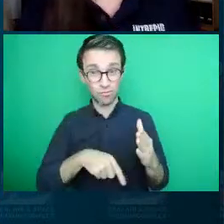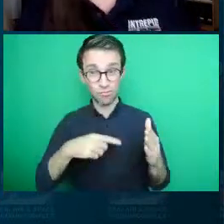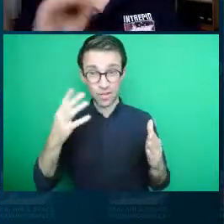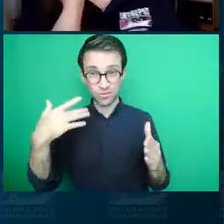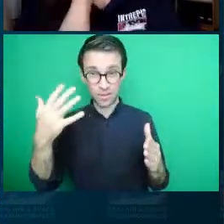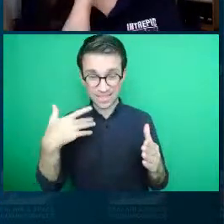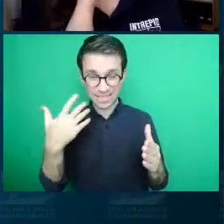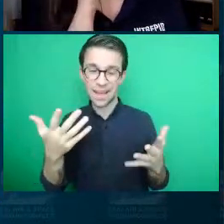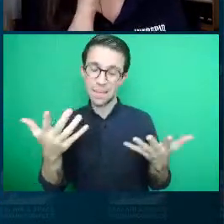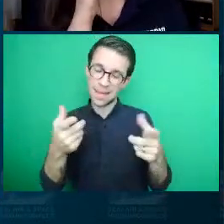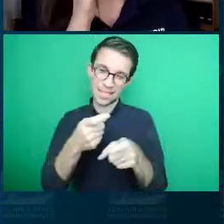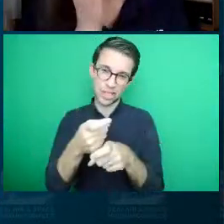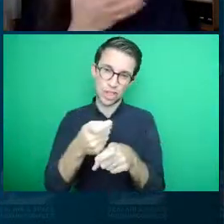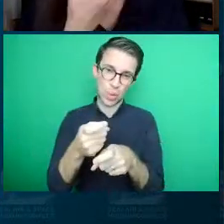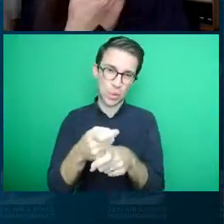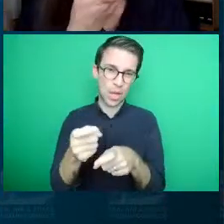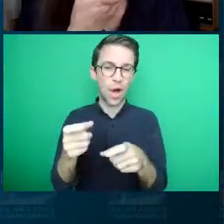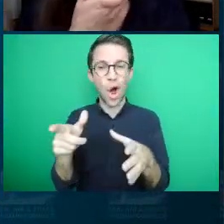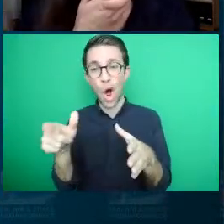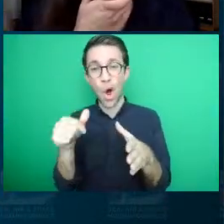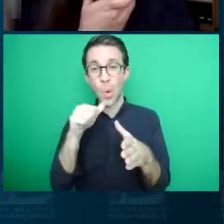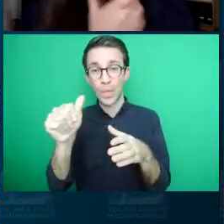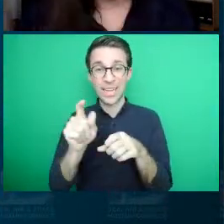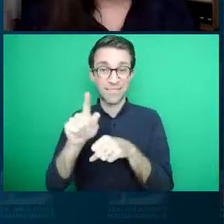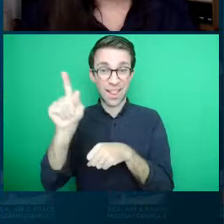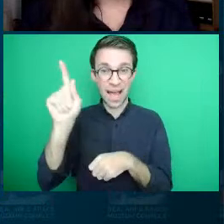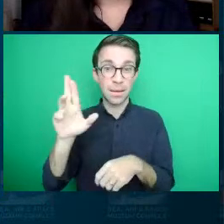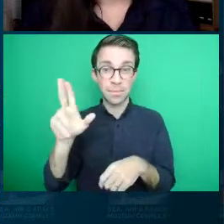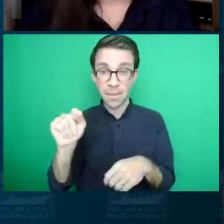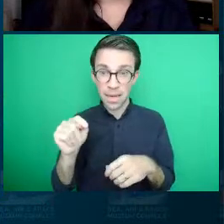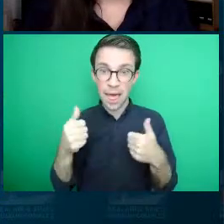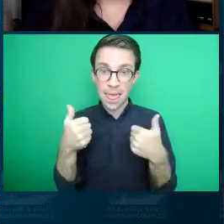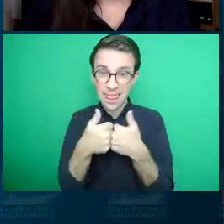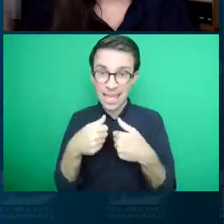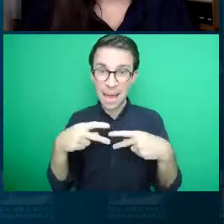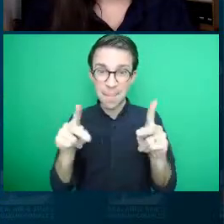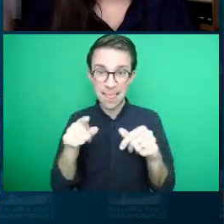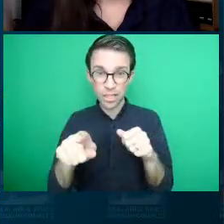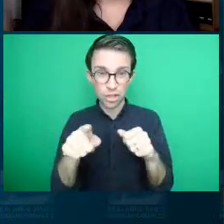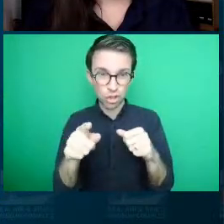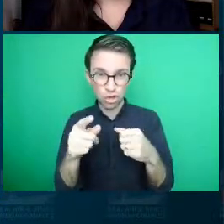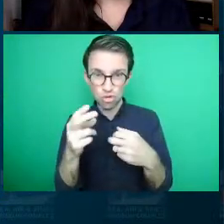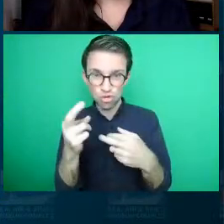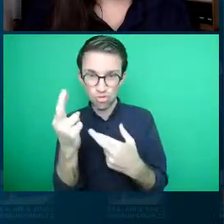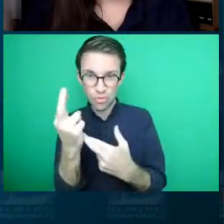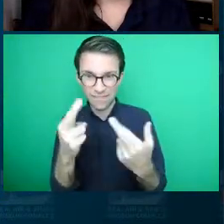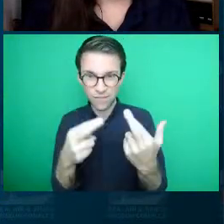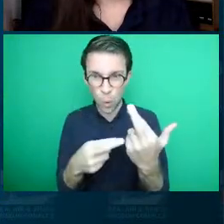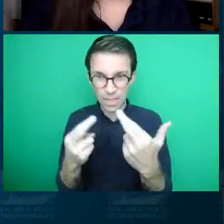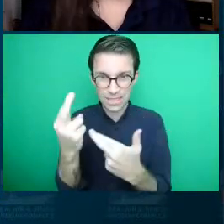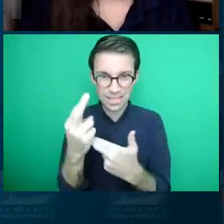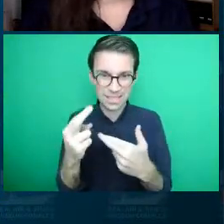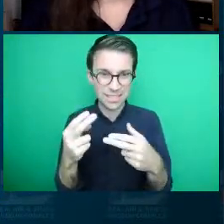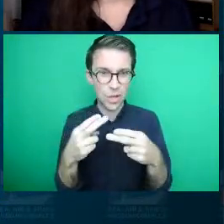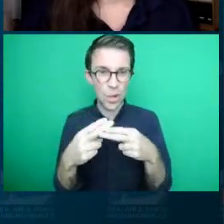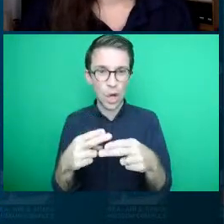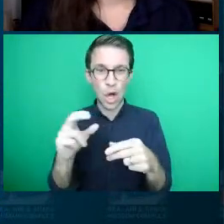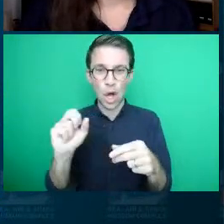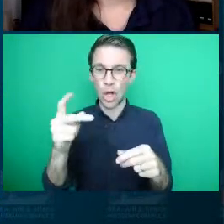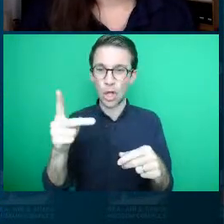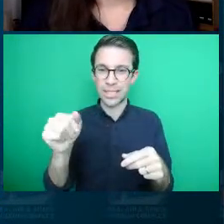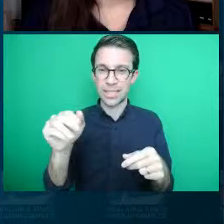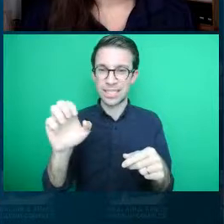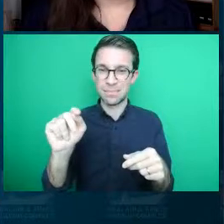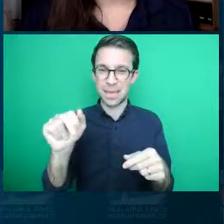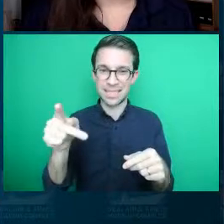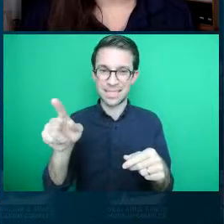as a joke, it's like, okay, yeah, that didn't fly, but the game actually allows you to reinforce the rocket design. So we call these space tape. There's these